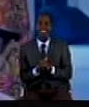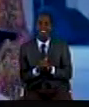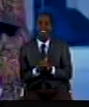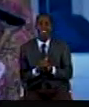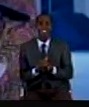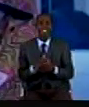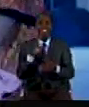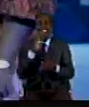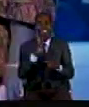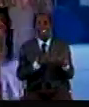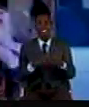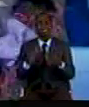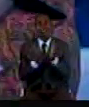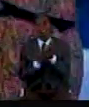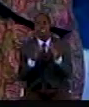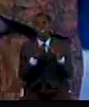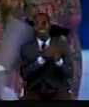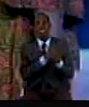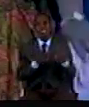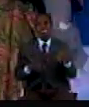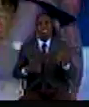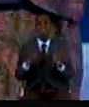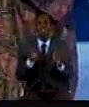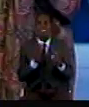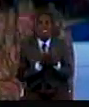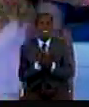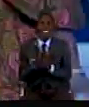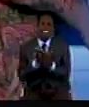Yeah. Are you ready to praise the Lord?